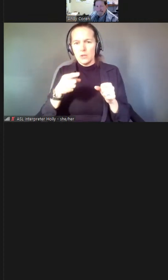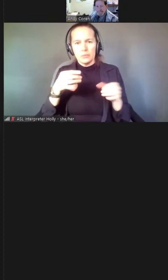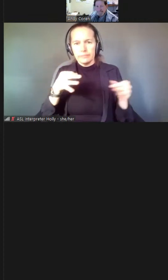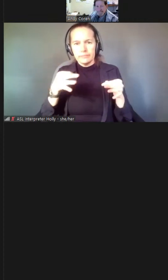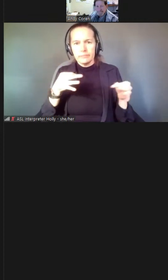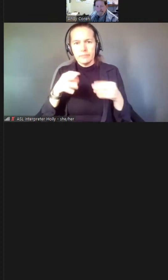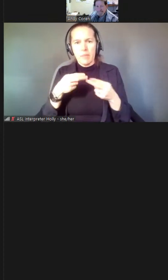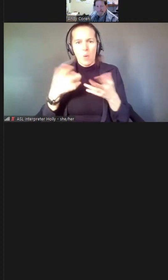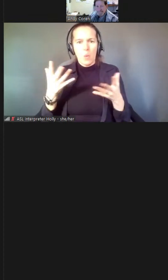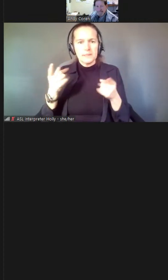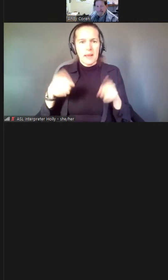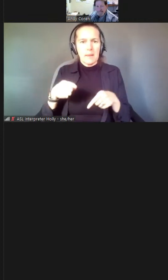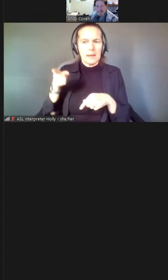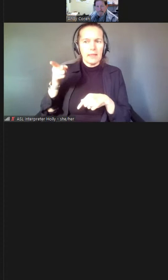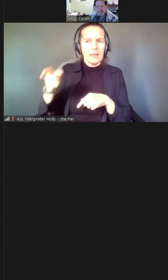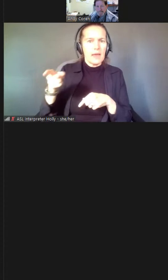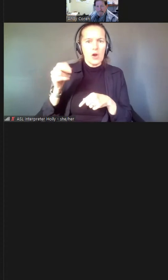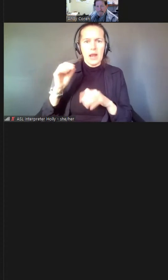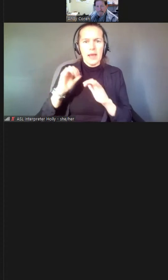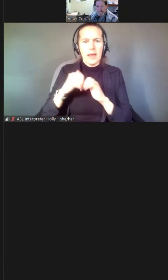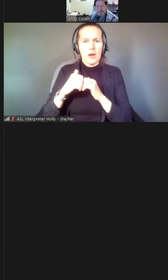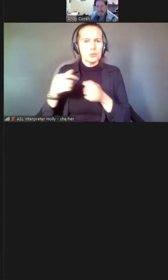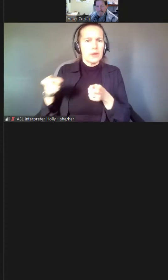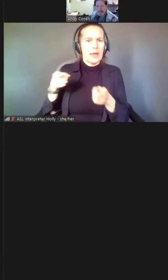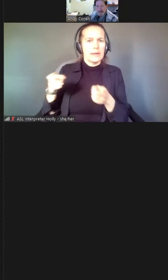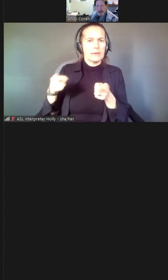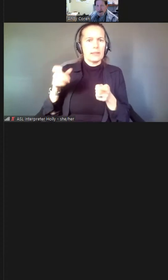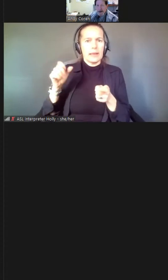that are being taken to mitigate further cases?